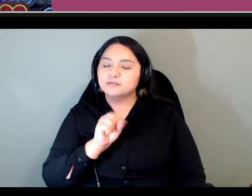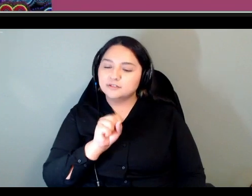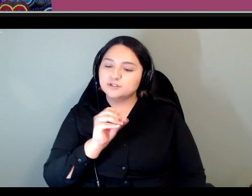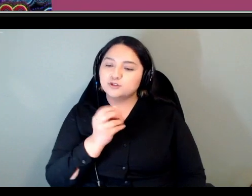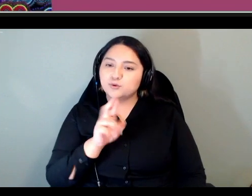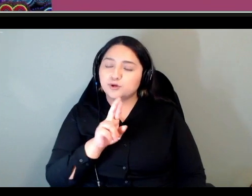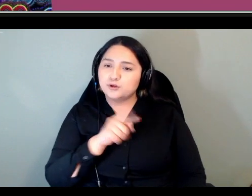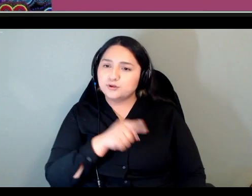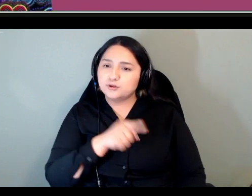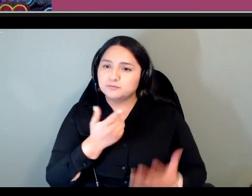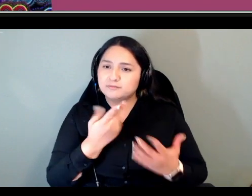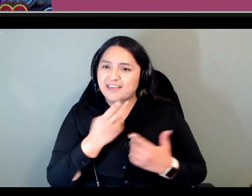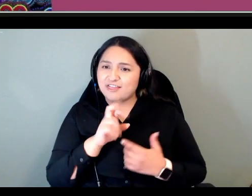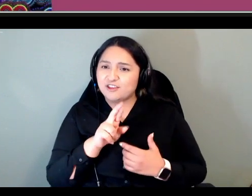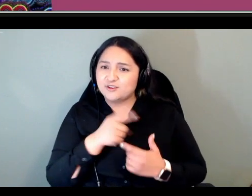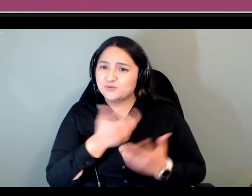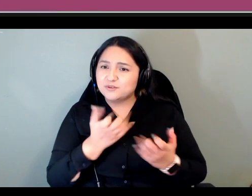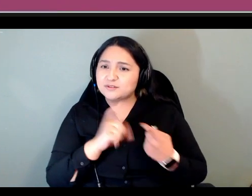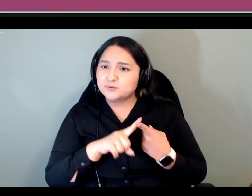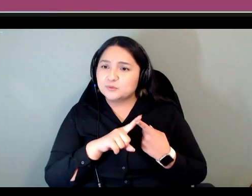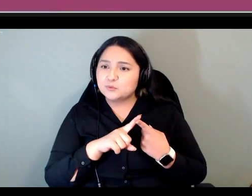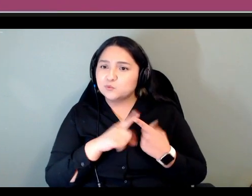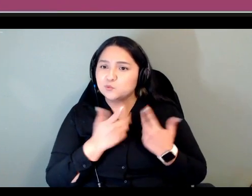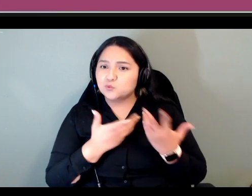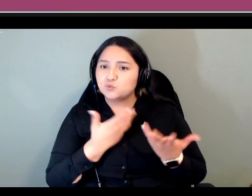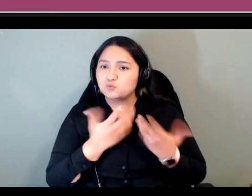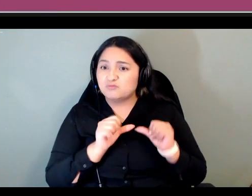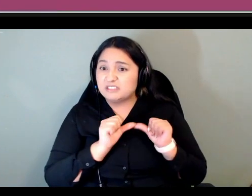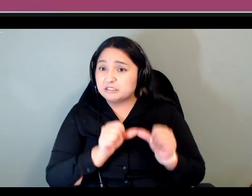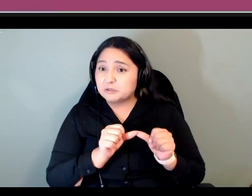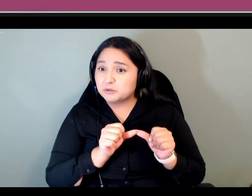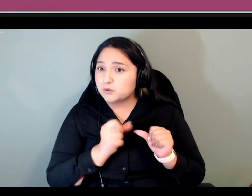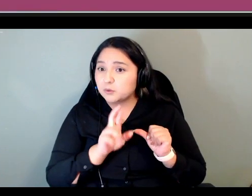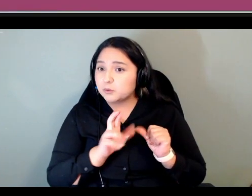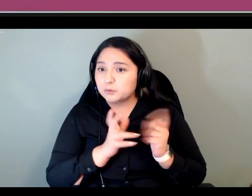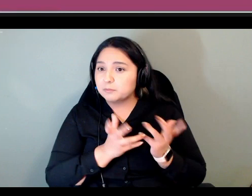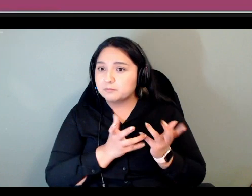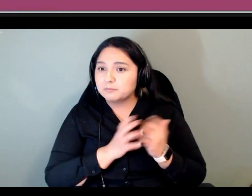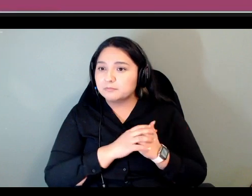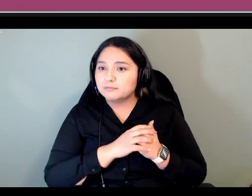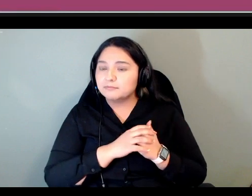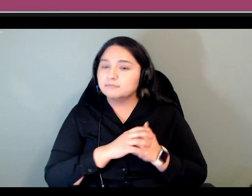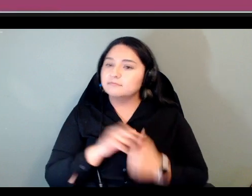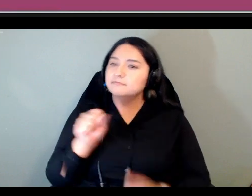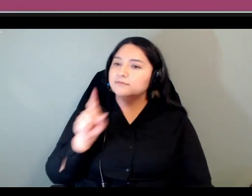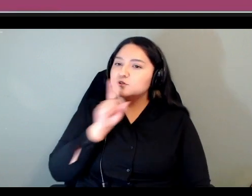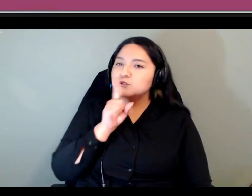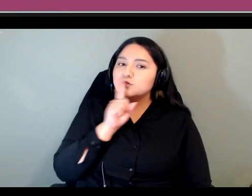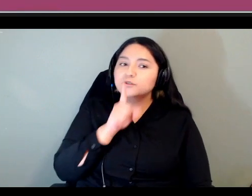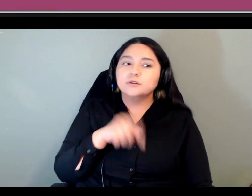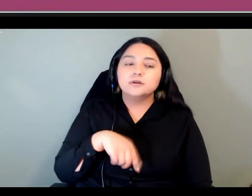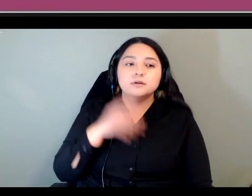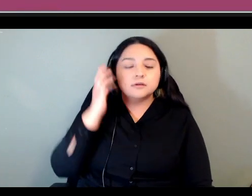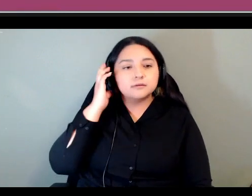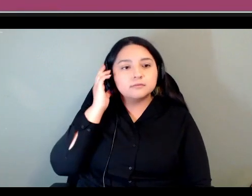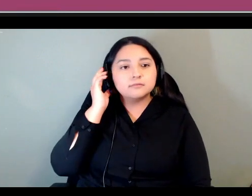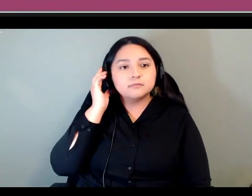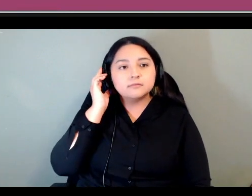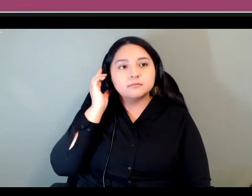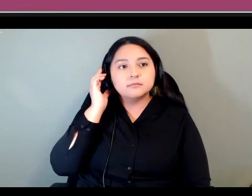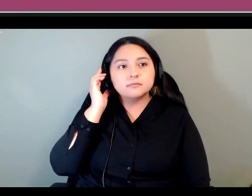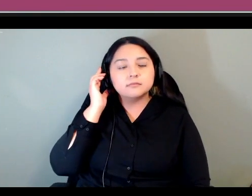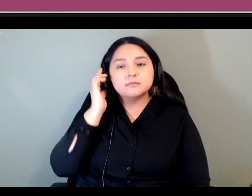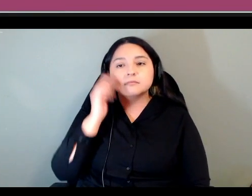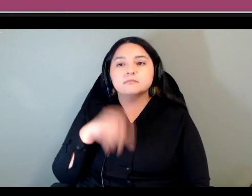you want to continue here? Or Sure. As is